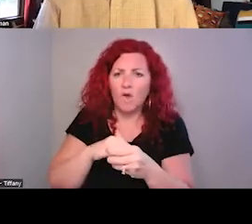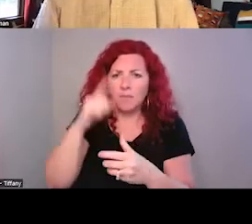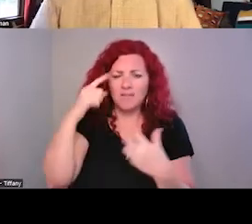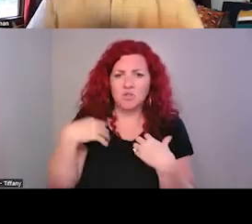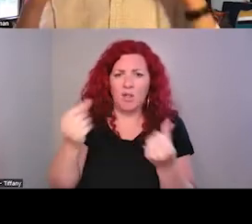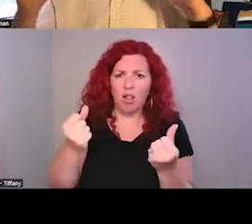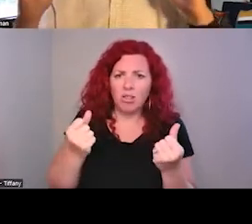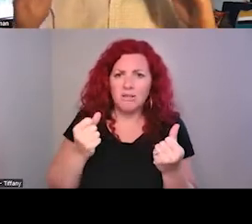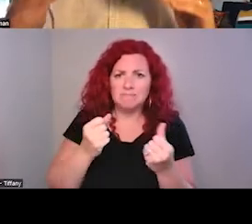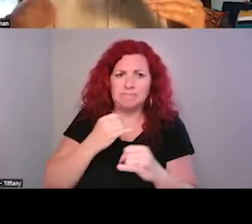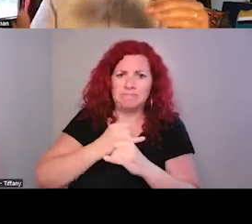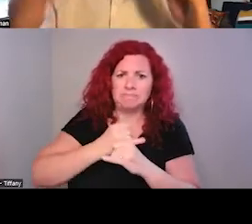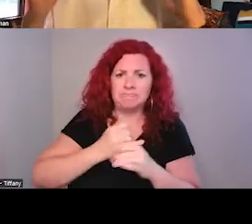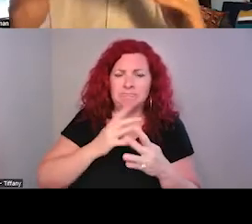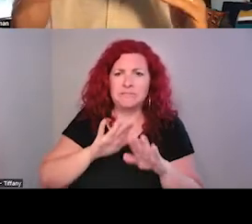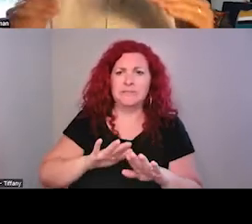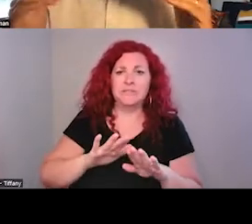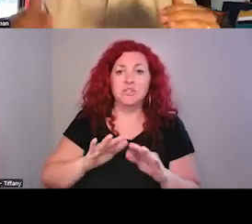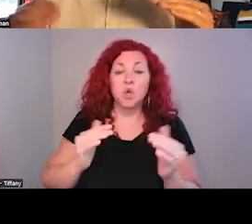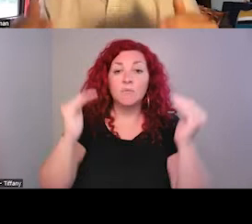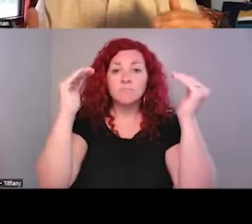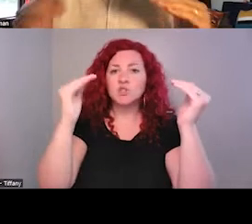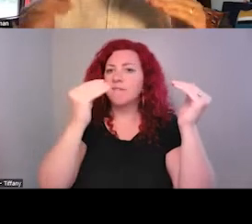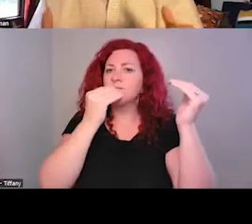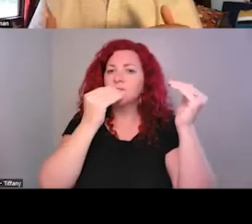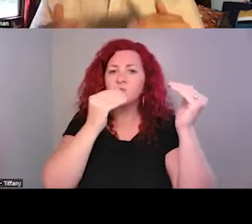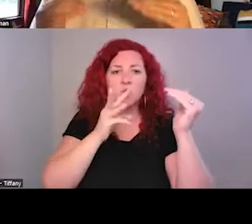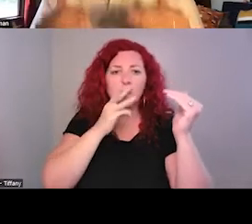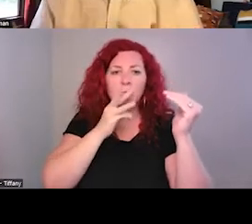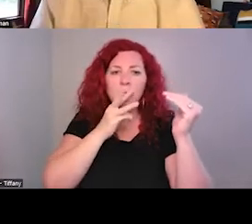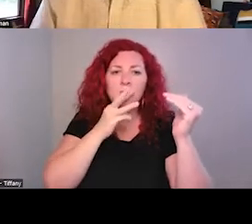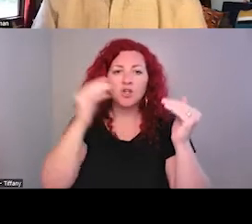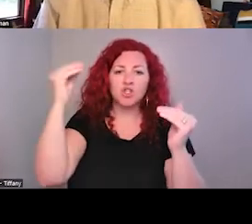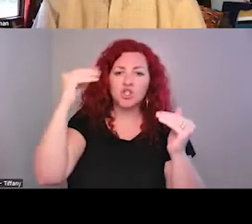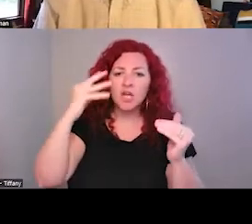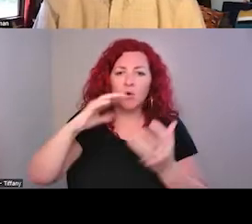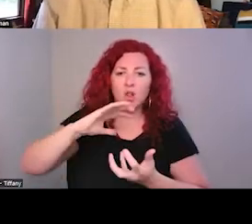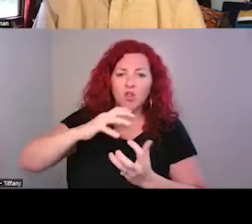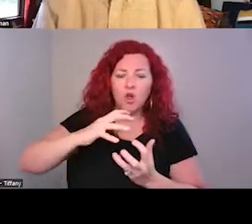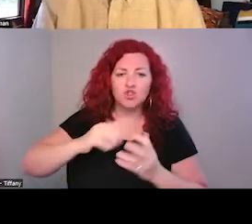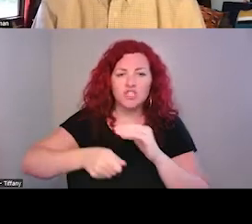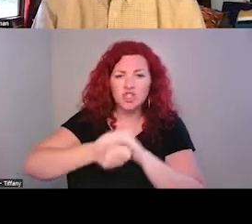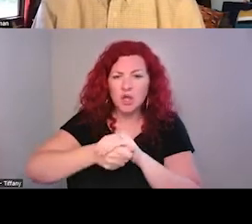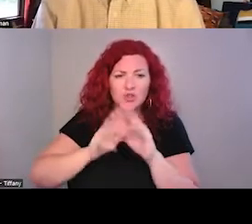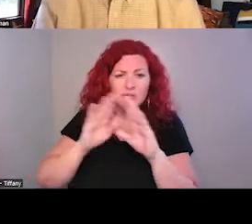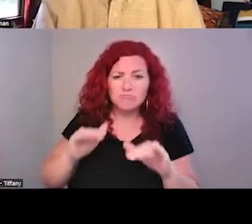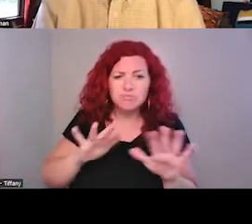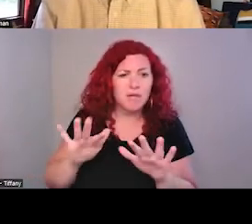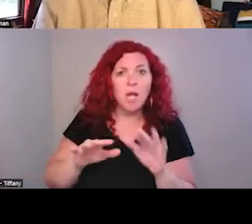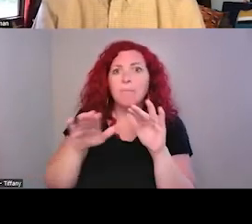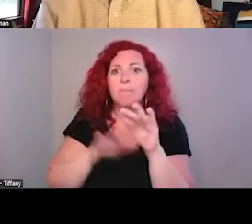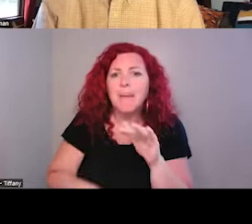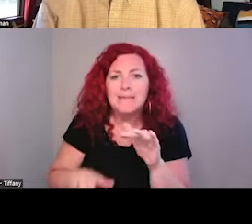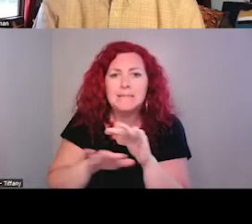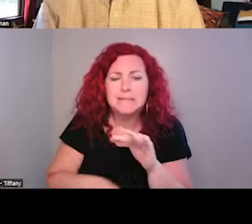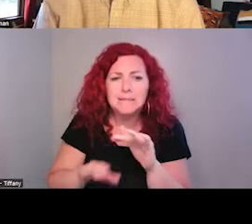that, Maslow hierarchy of need, food, water, showers, laundry, shelter, basics, these are the things that people are looking for who